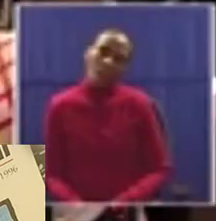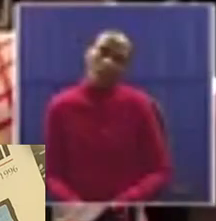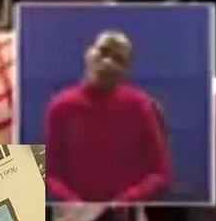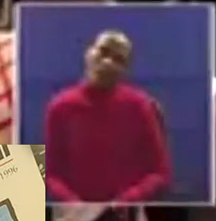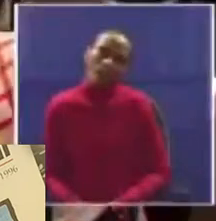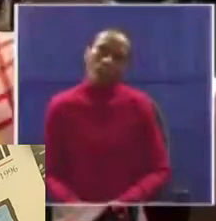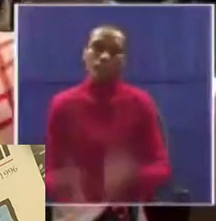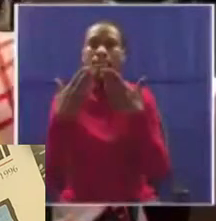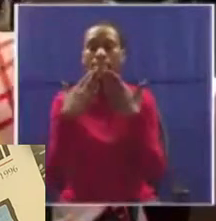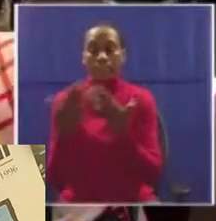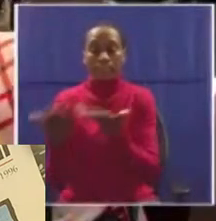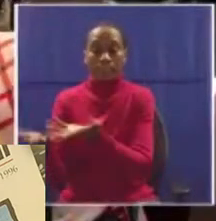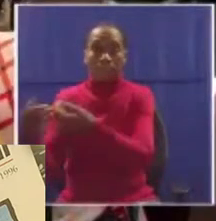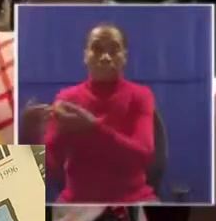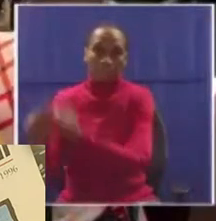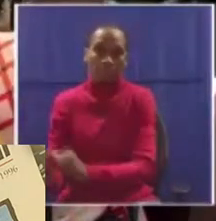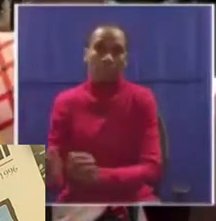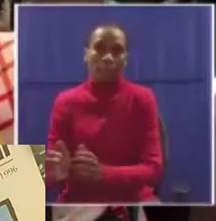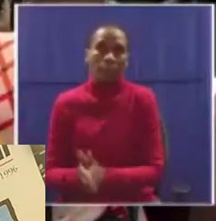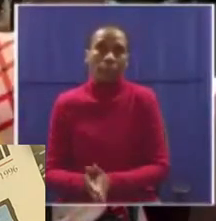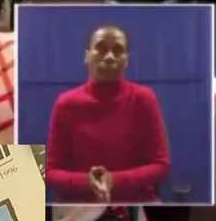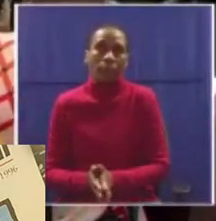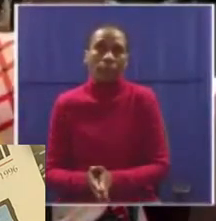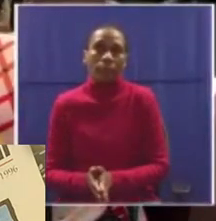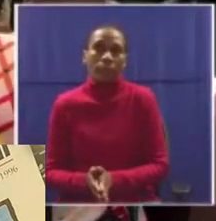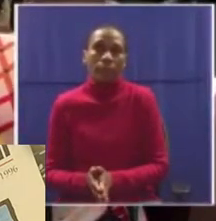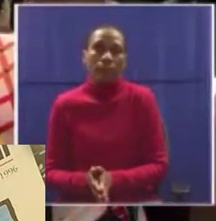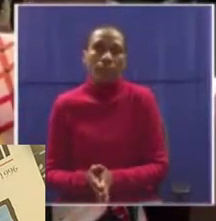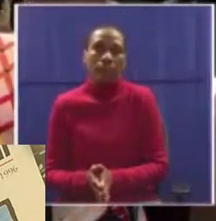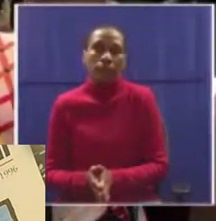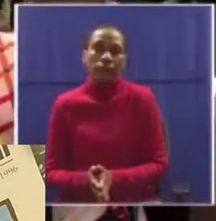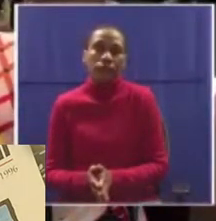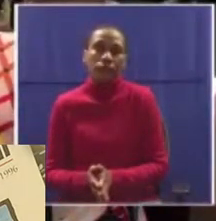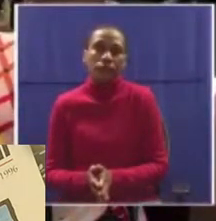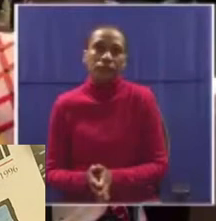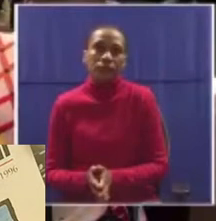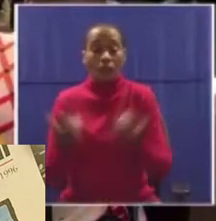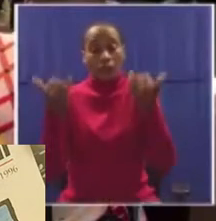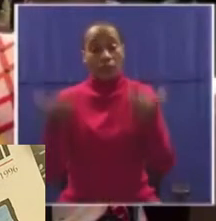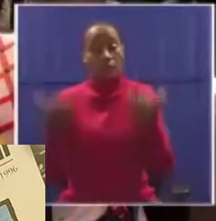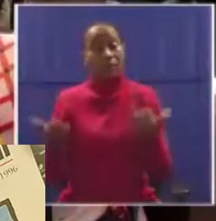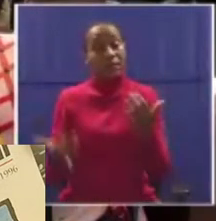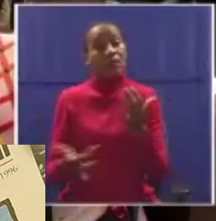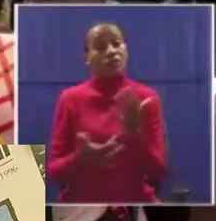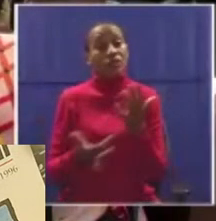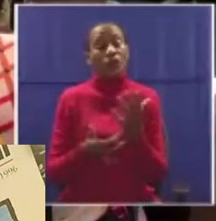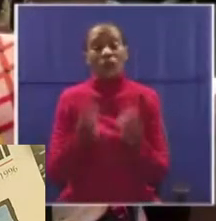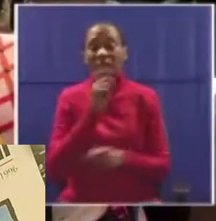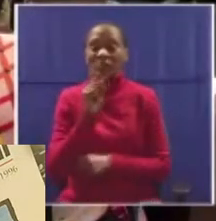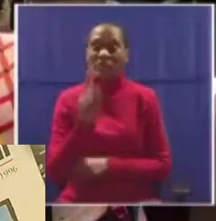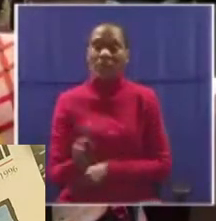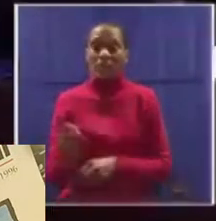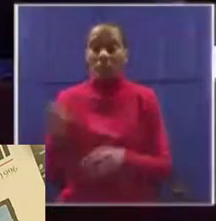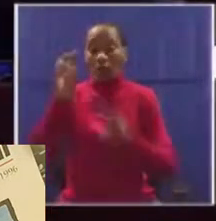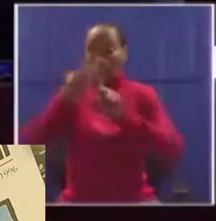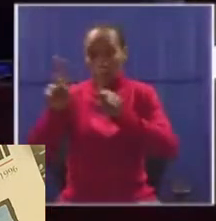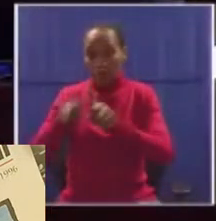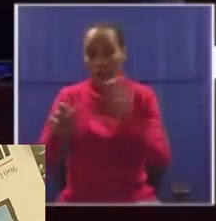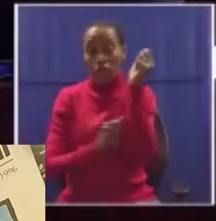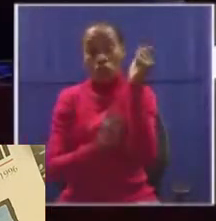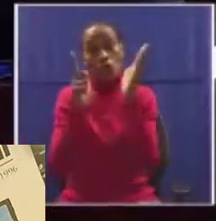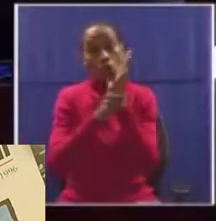thank you today technology enables law enforcement agencies to not only